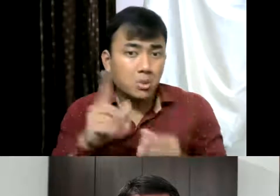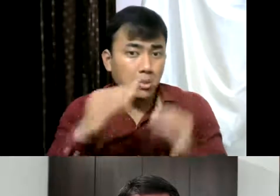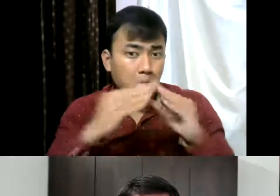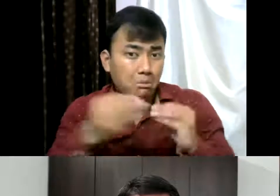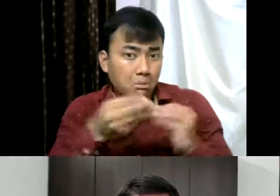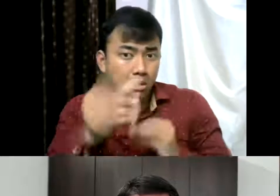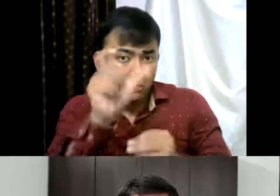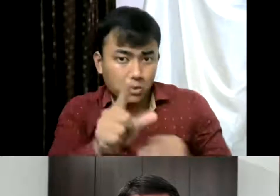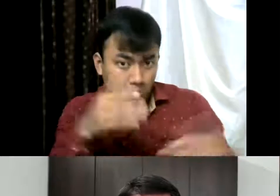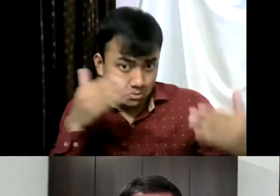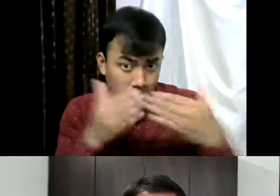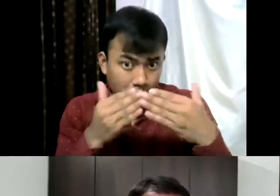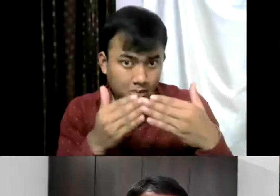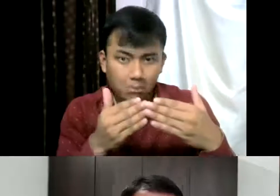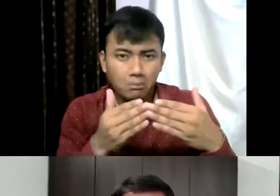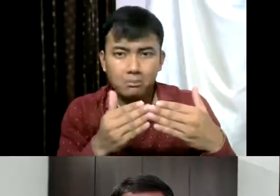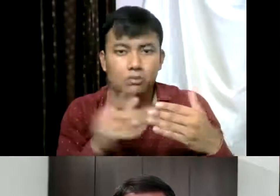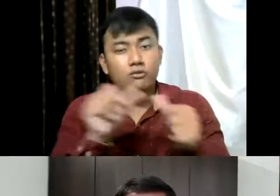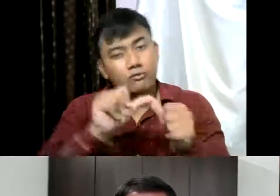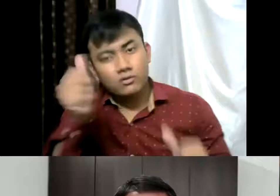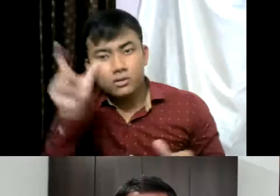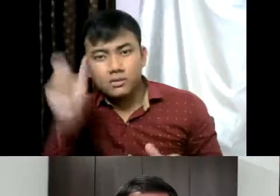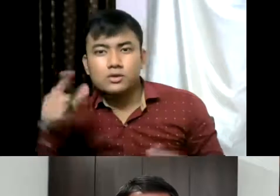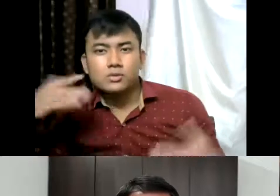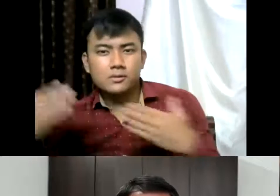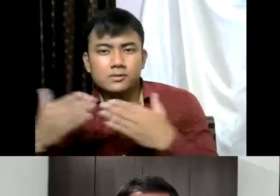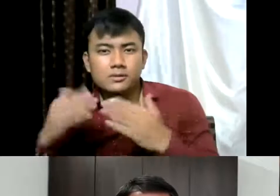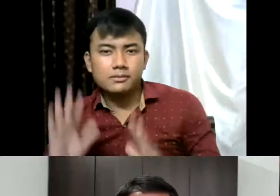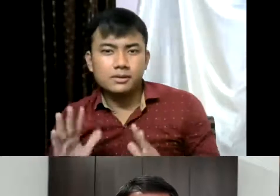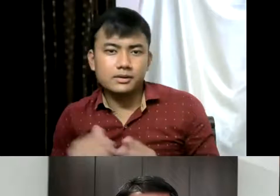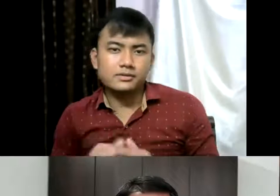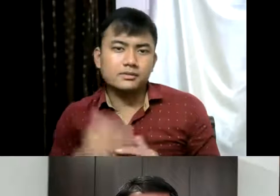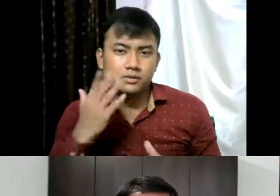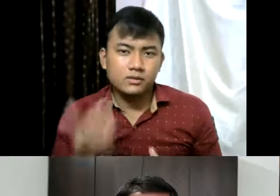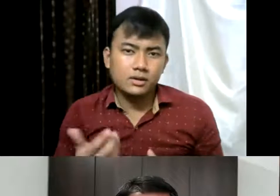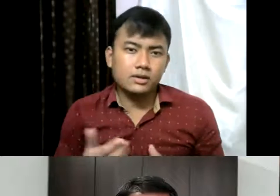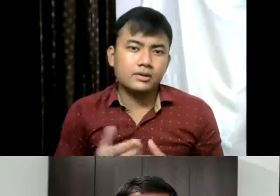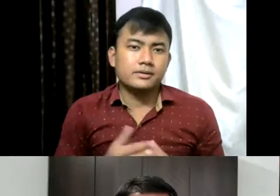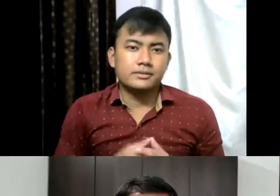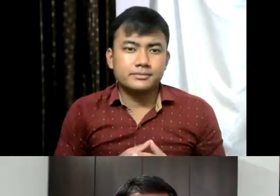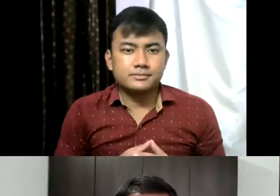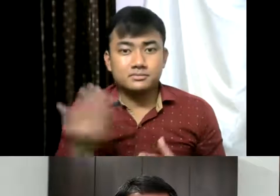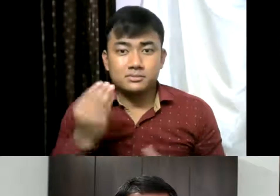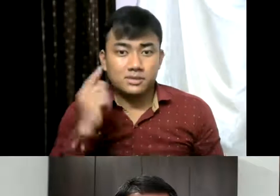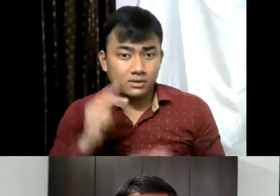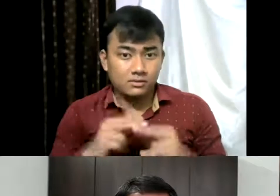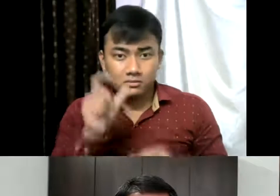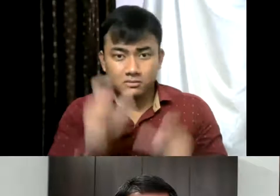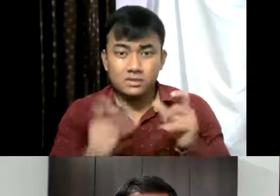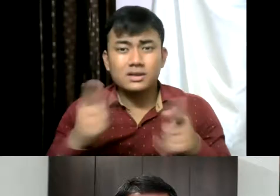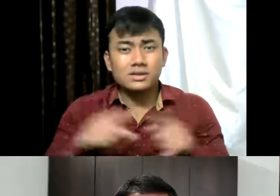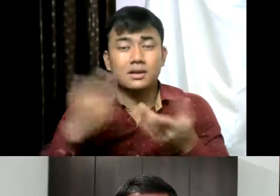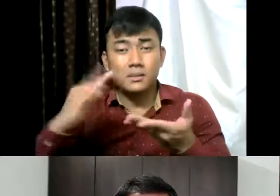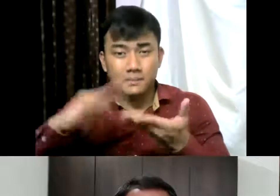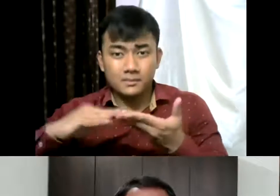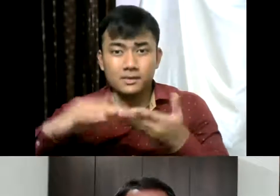across the railway line, there might be a basti where the person might be living. You want to disassociate. So there are ways in which that matrimonial sites